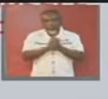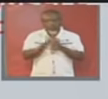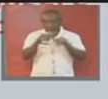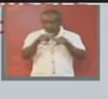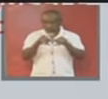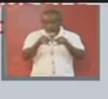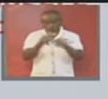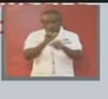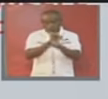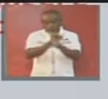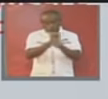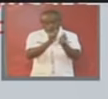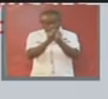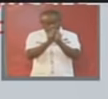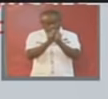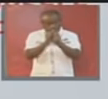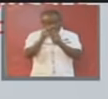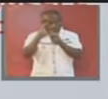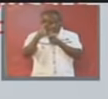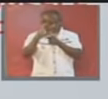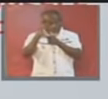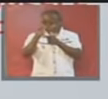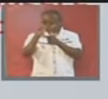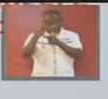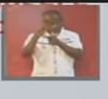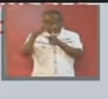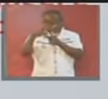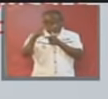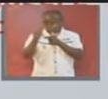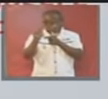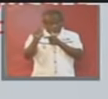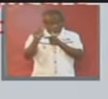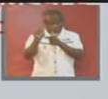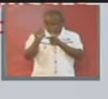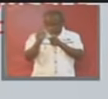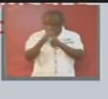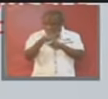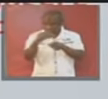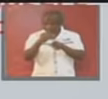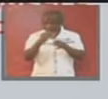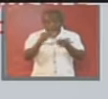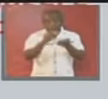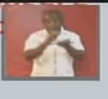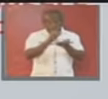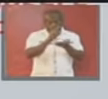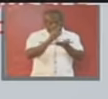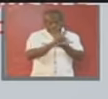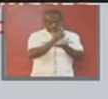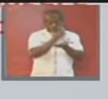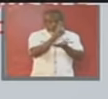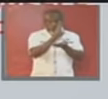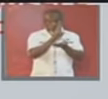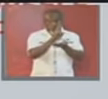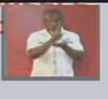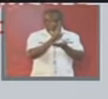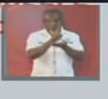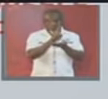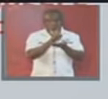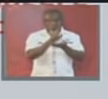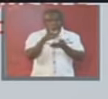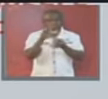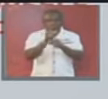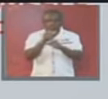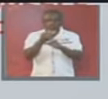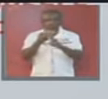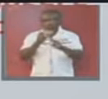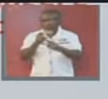genomic sequencing. And we are taking samples, as I said, from returning nationals and migrants, not just from